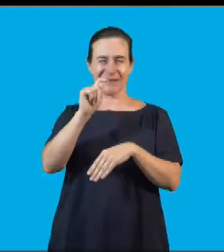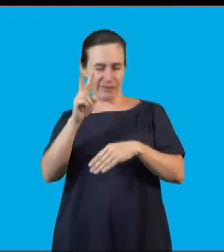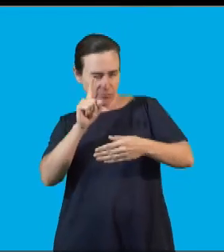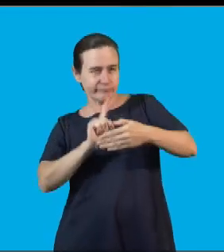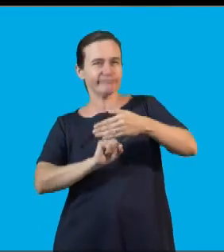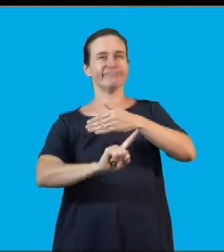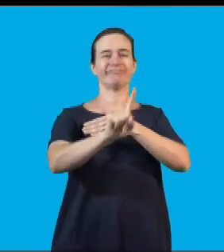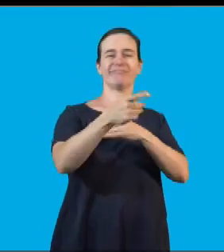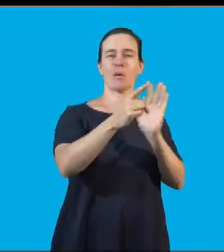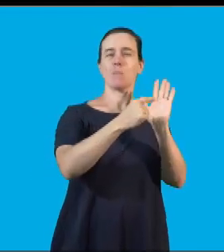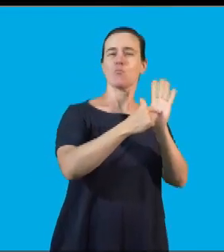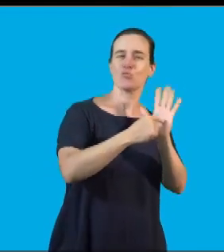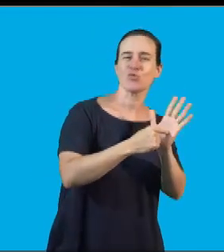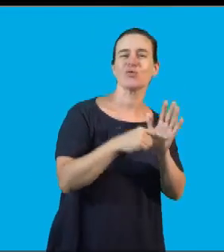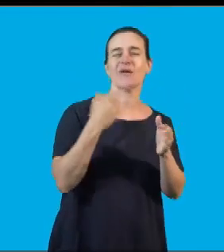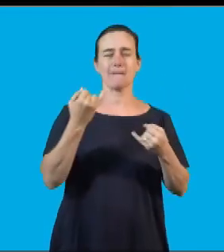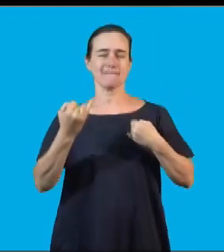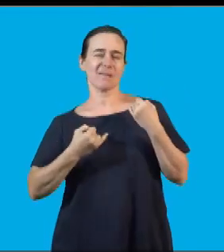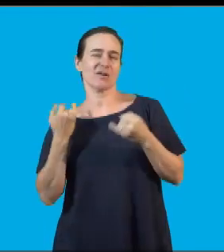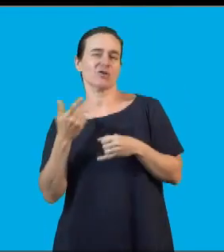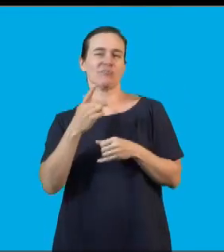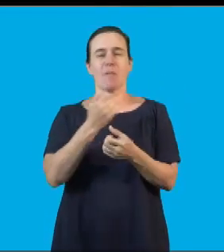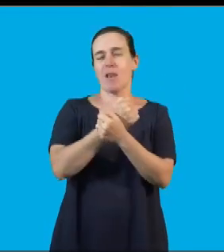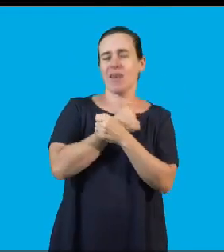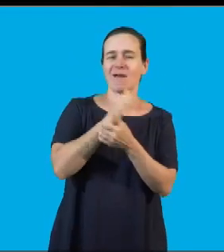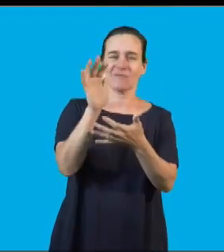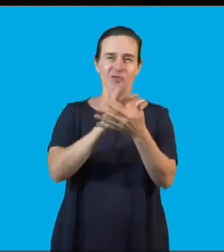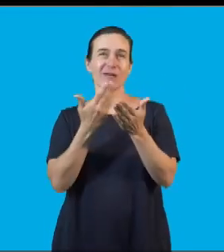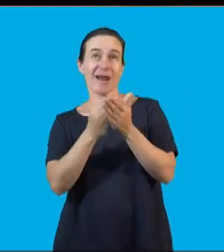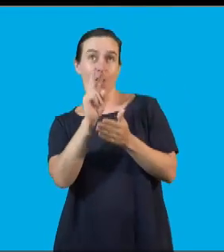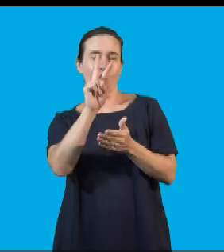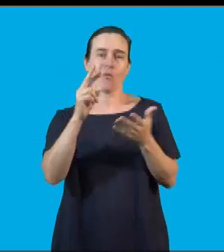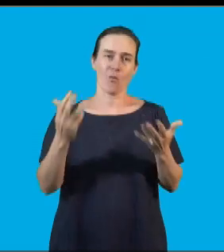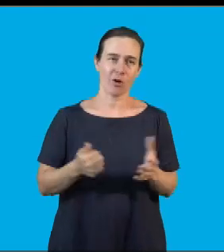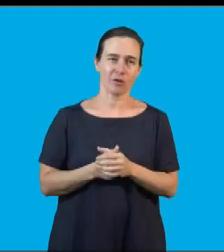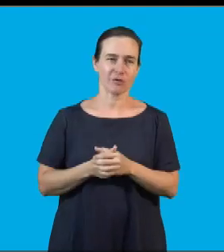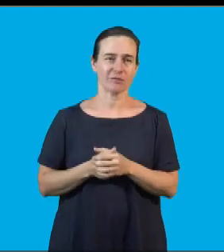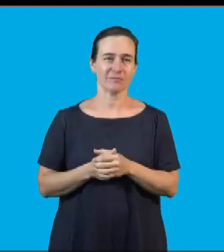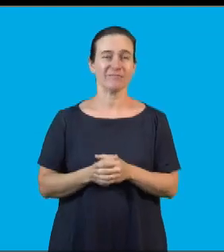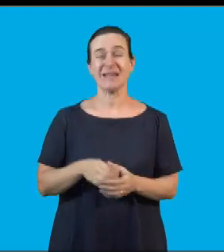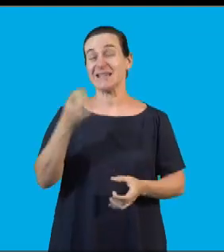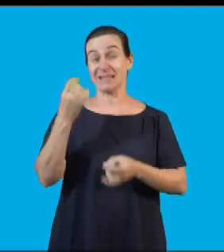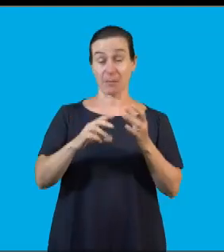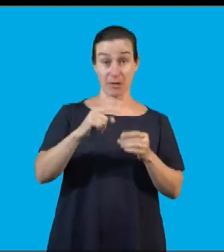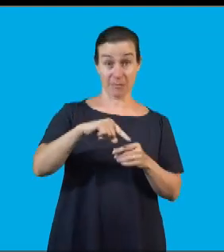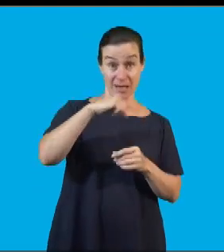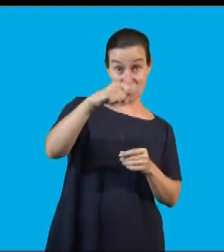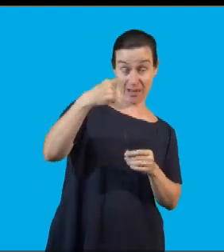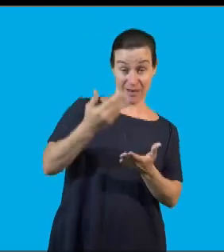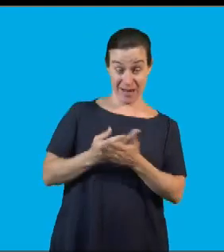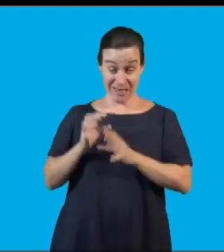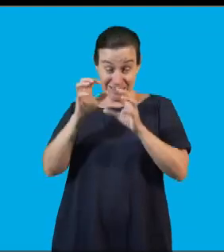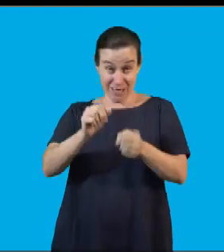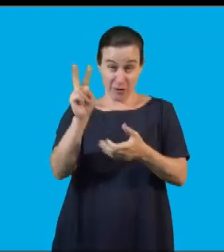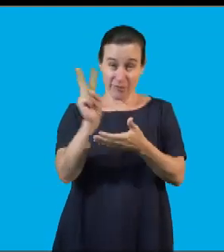will live on for pleasure or for romance, but also because there are times when nothing else quite fits the